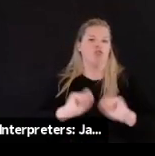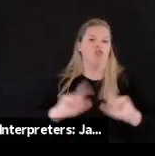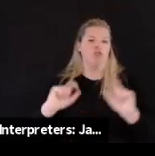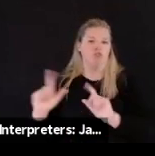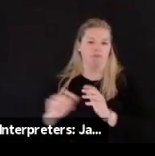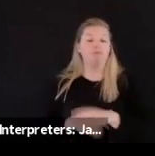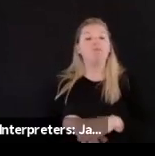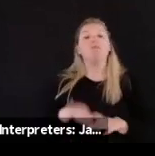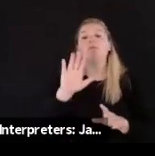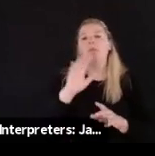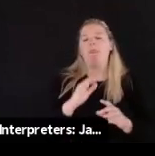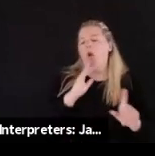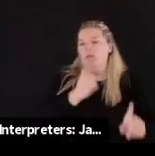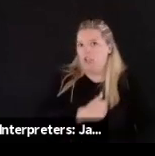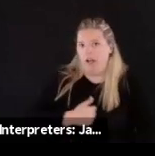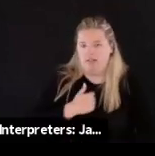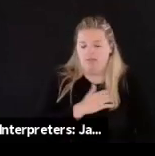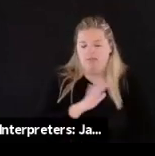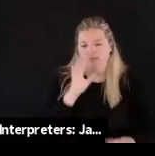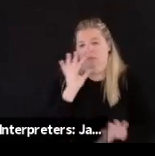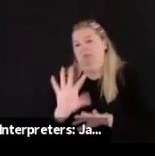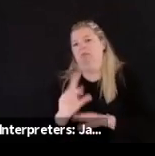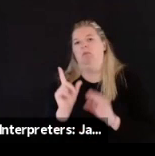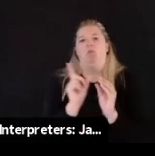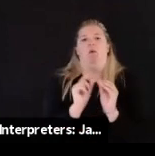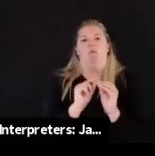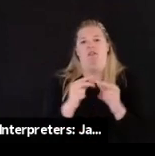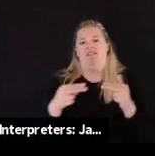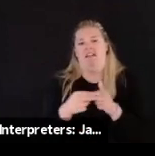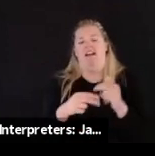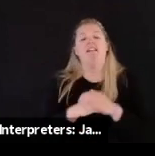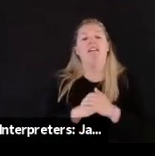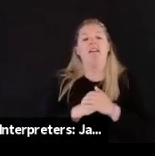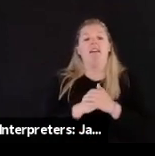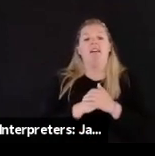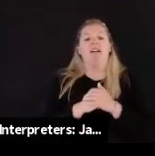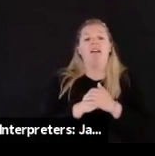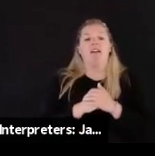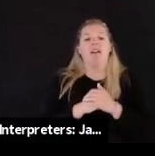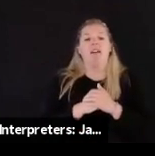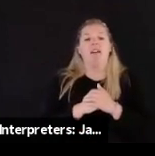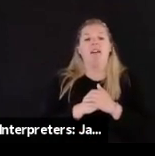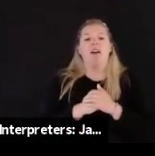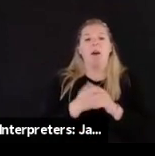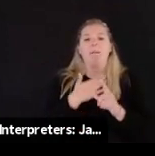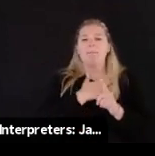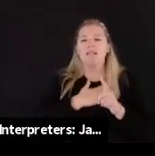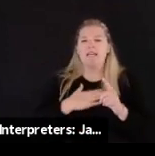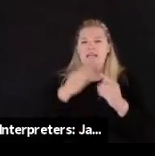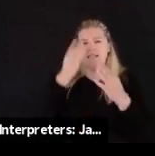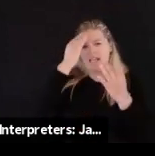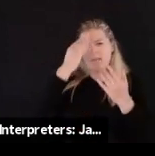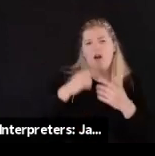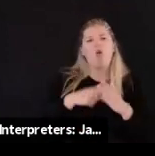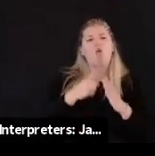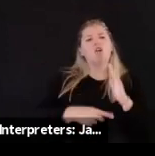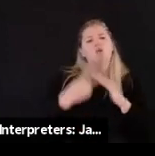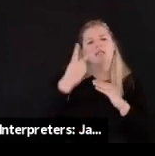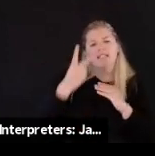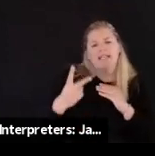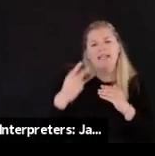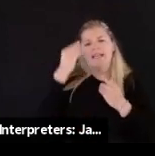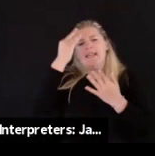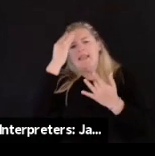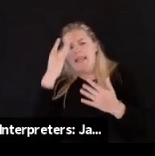So with that, sorry, one more slide. I'll ask you to consider, what did you see? What did you think? What did you